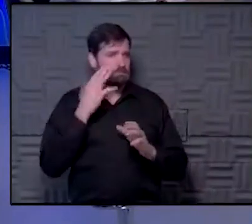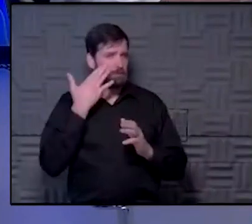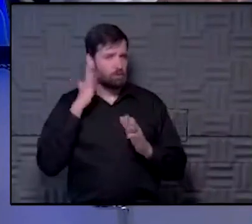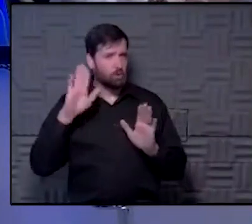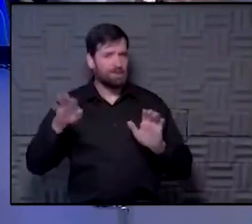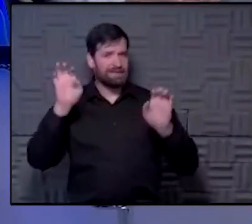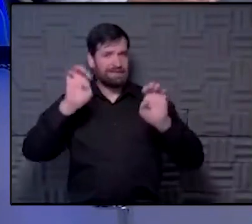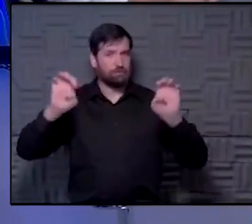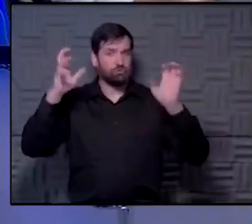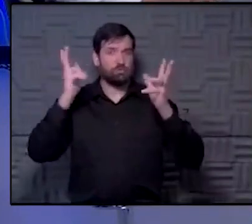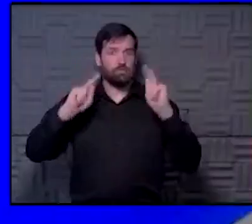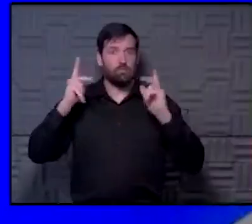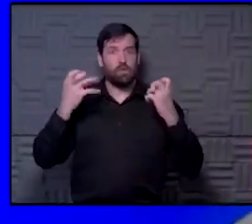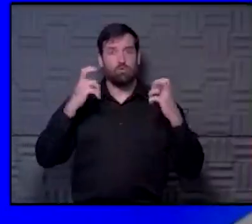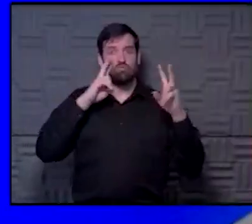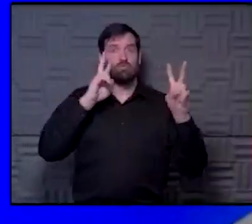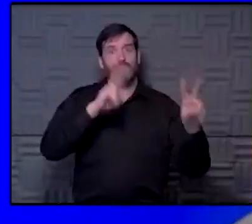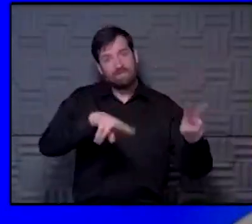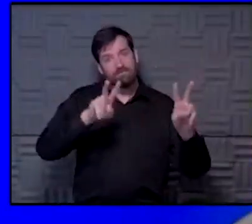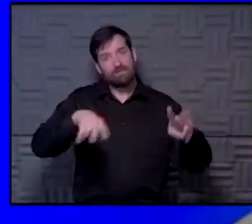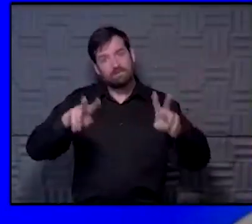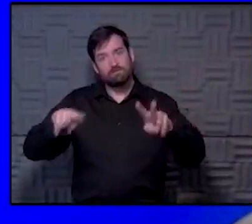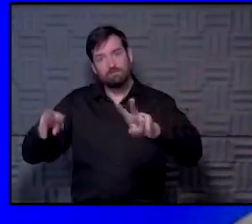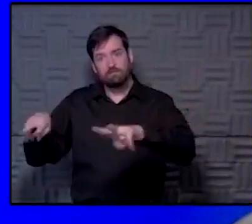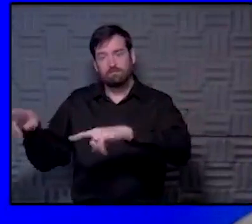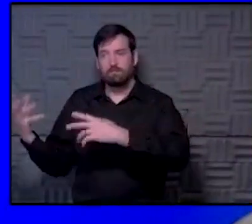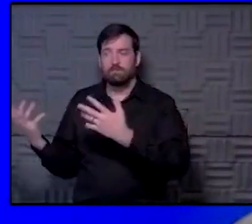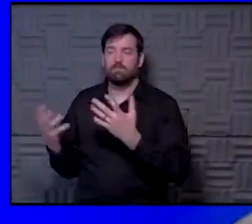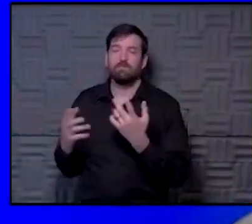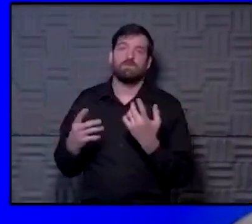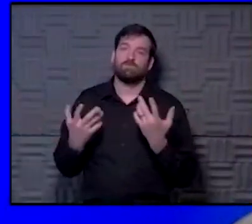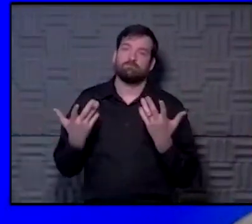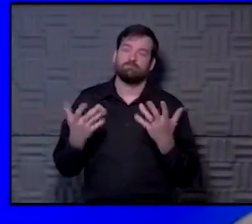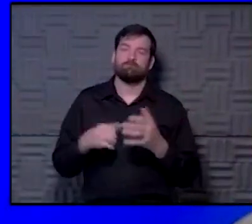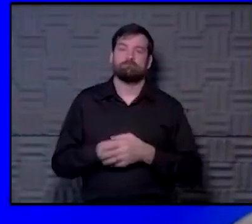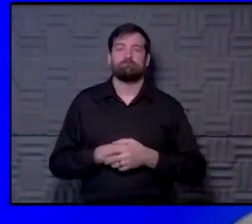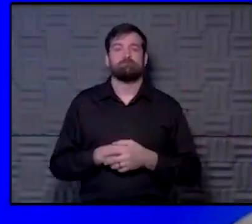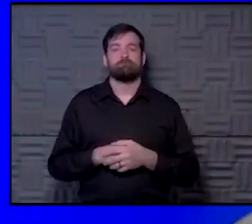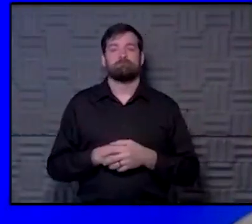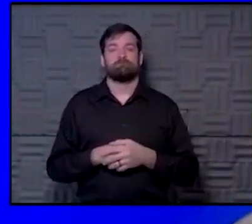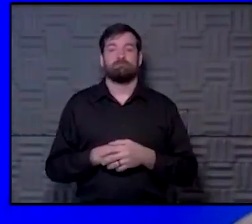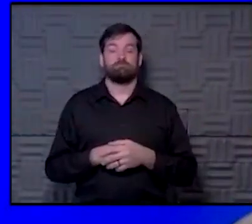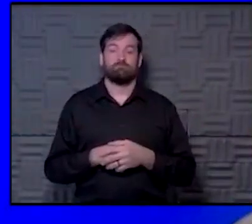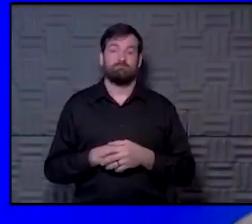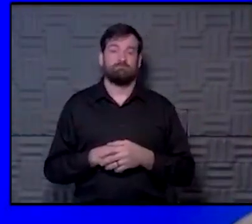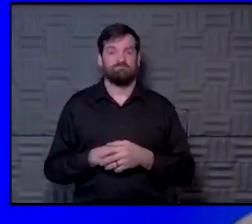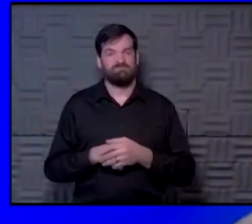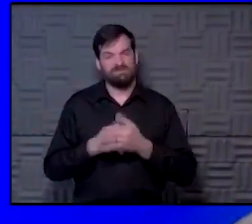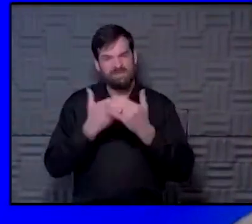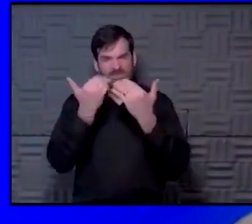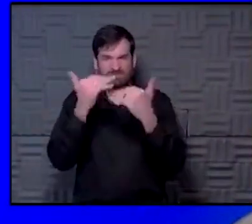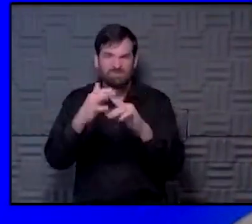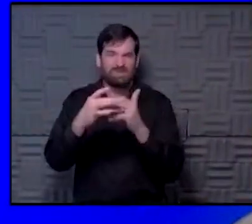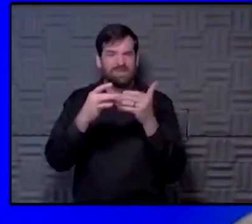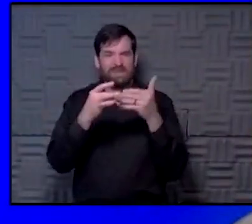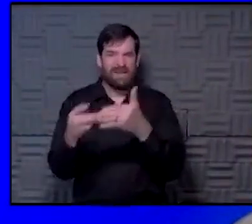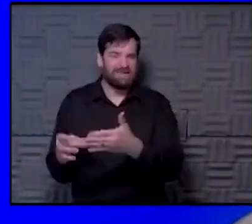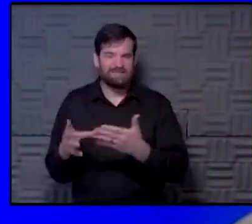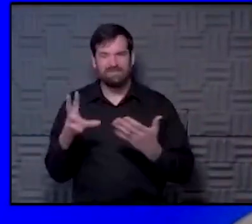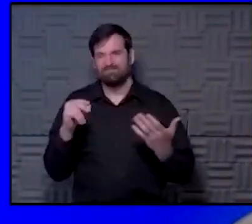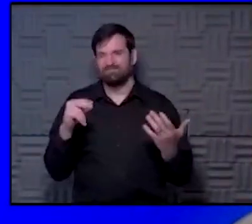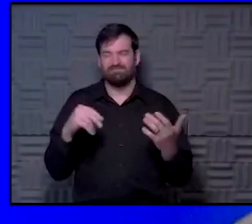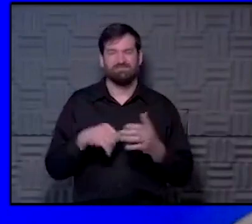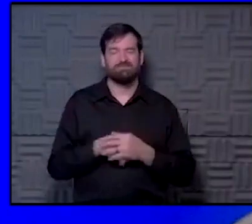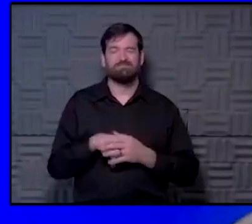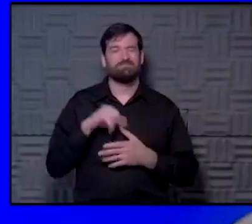to go from household to household. So, that makes a difference as well. There's no strict guidance on that. Again, it's